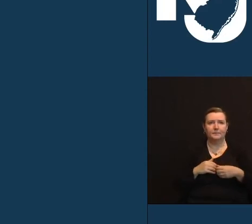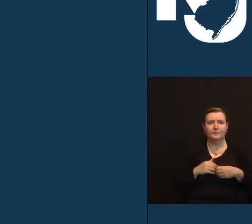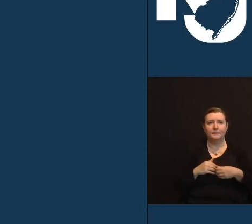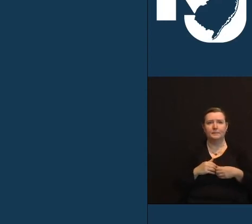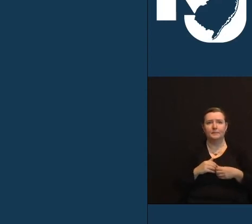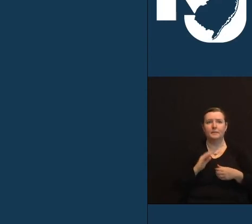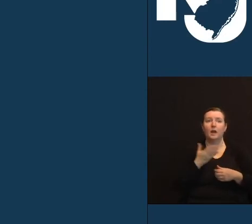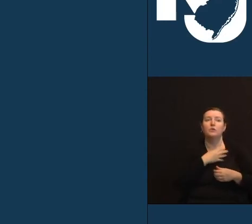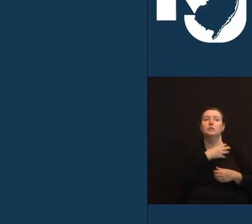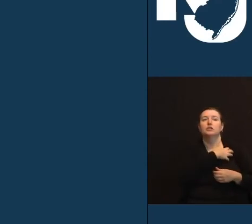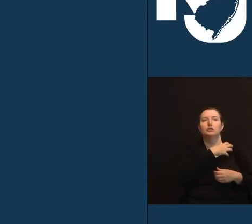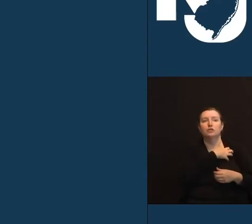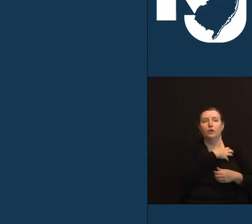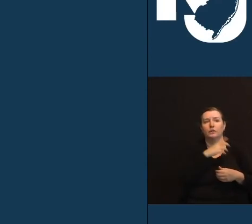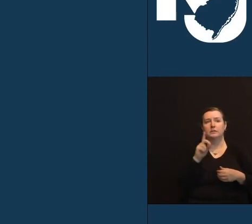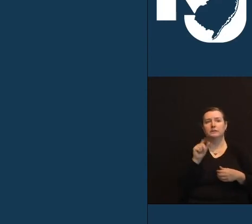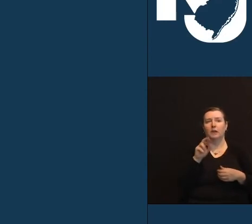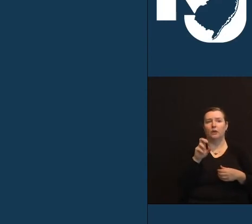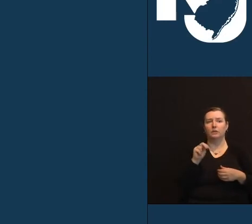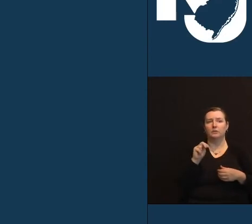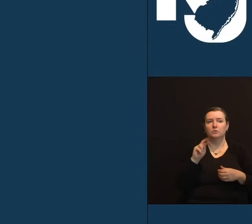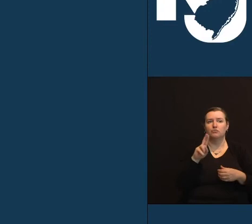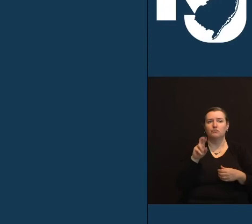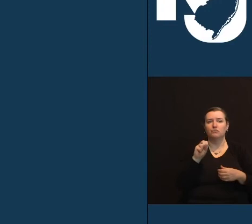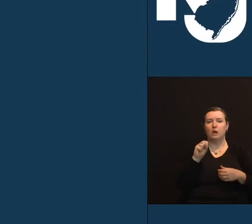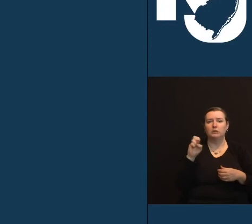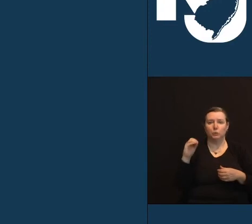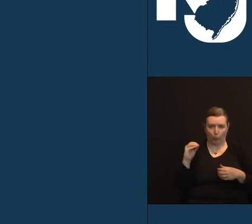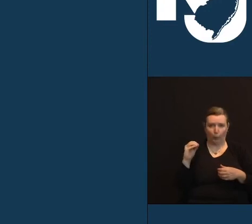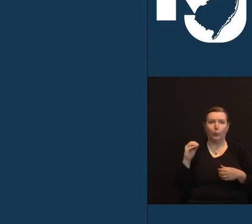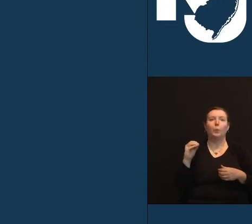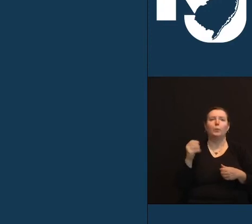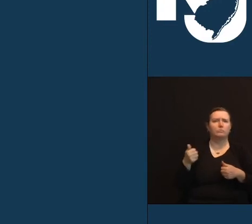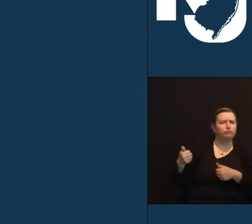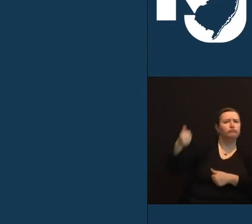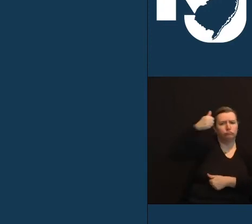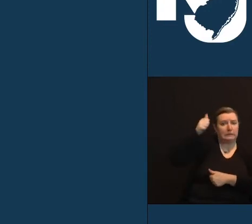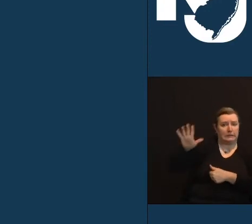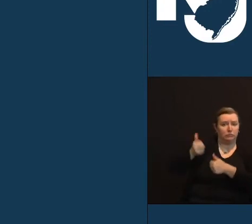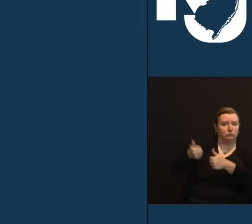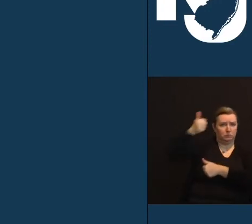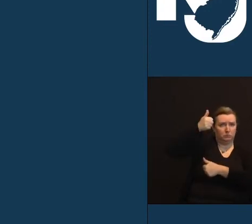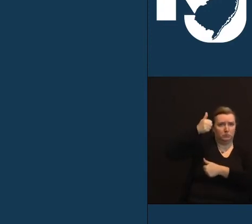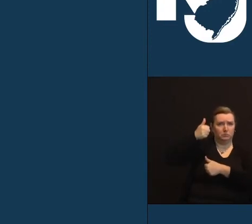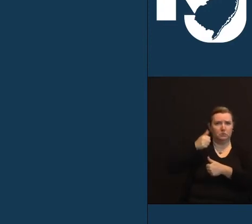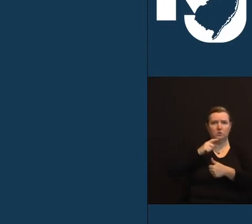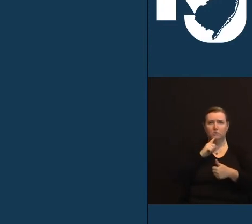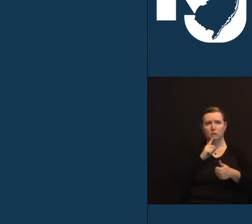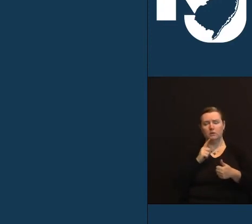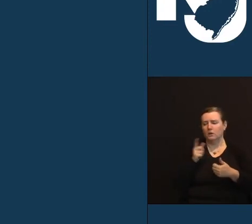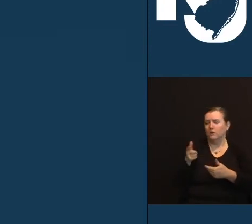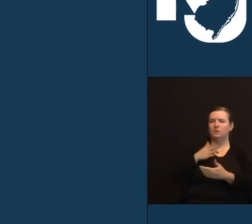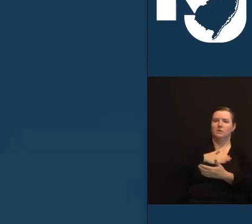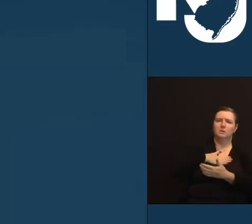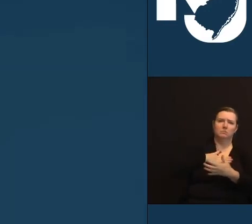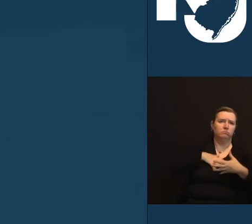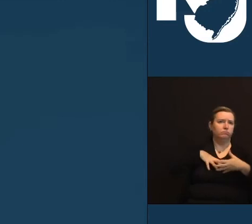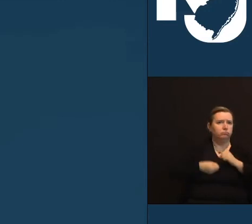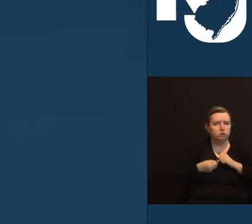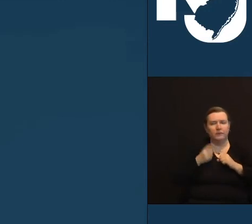team in Somerset County Sheriff's Department. God bless Ahmed. And then finally for today,